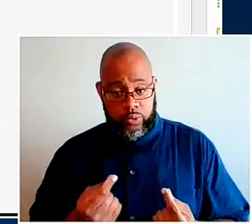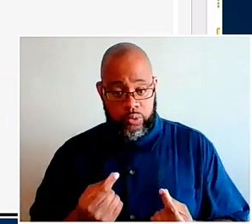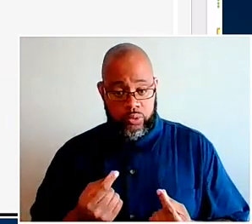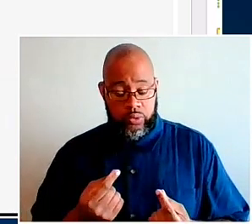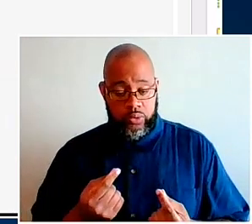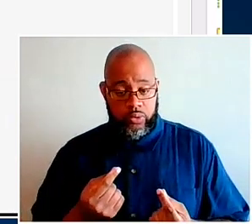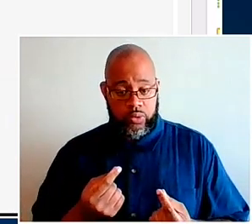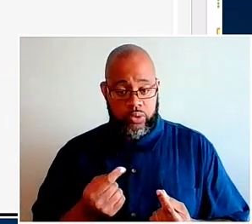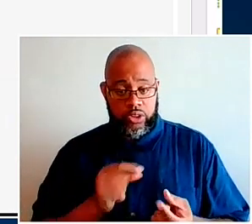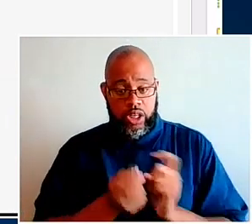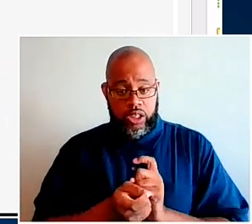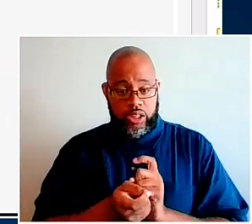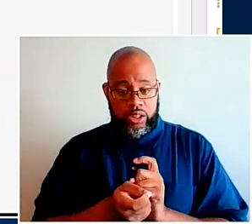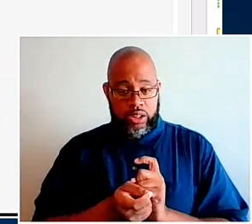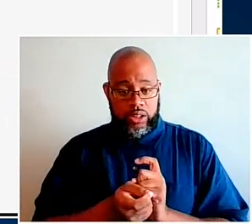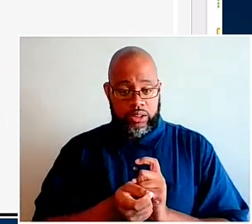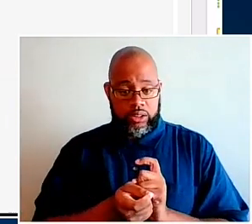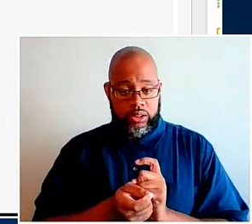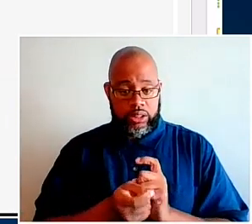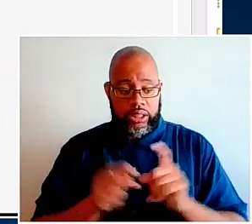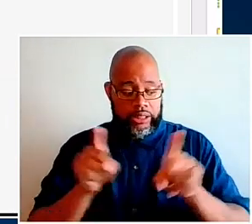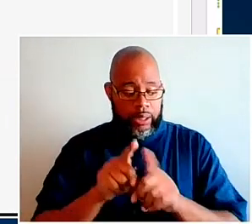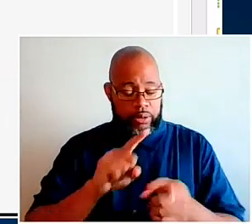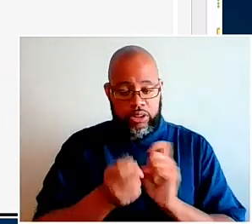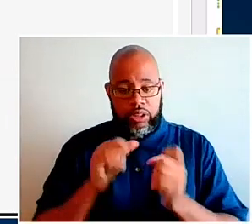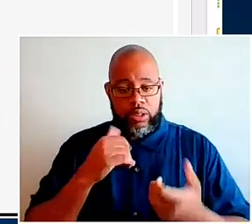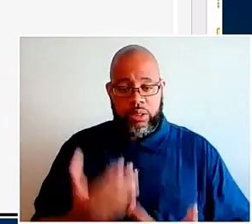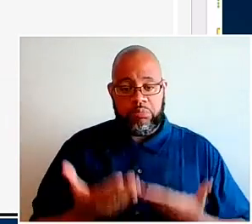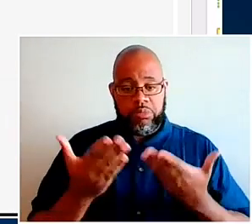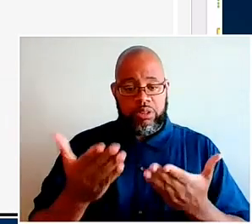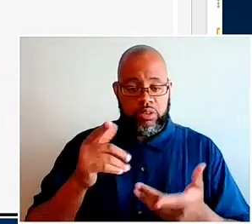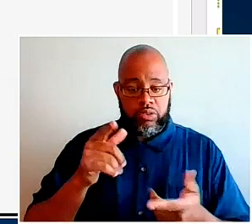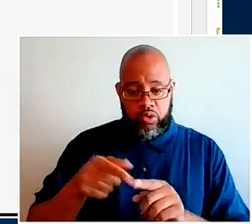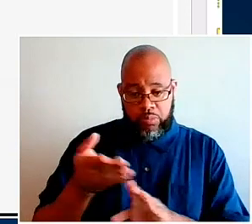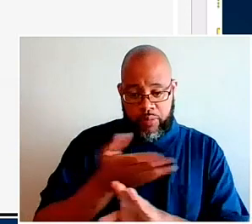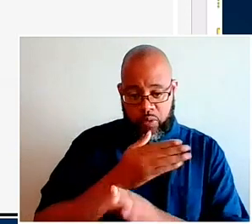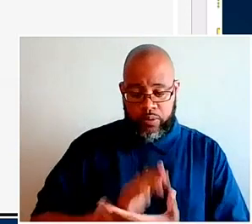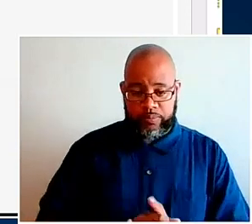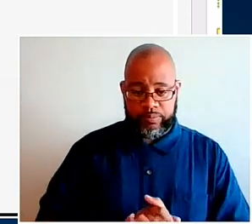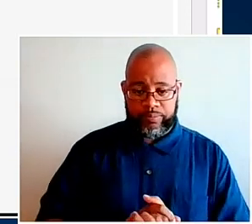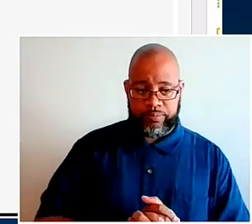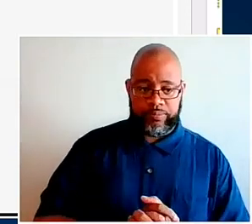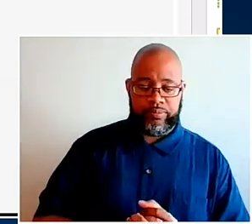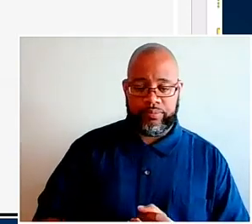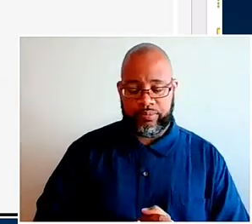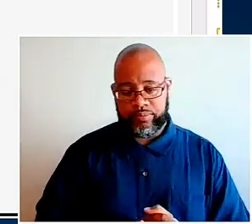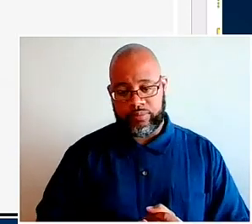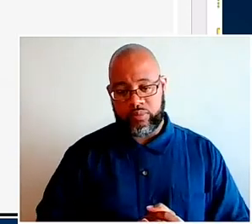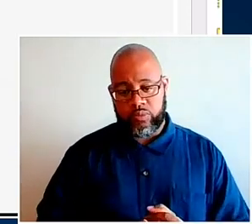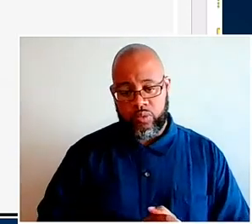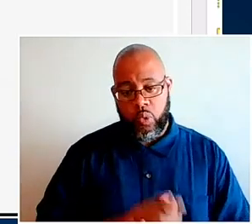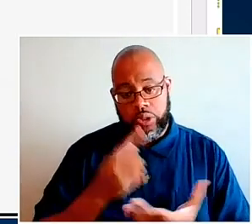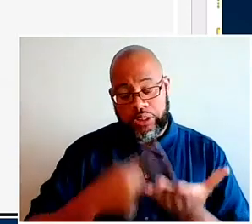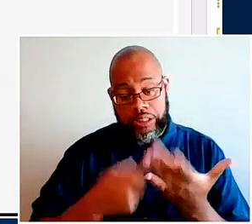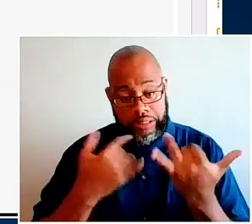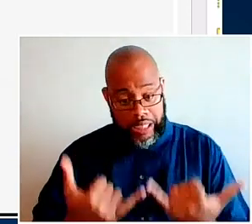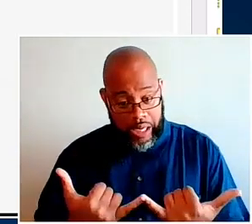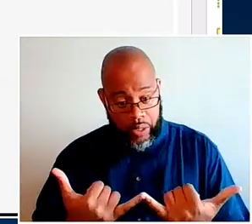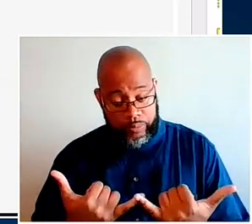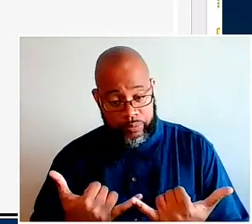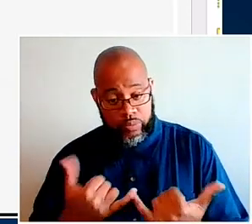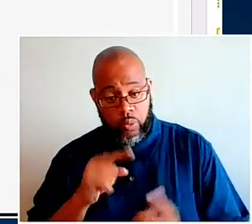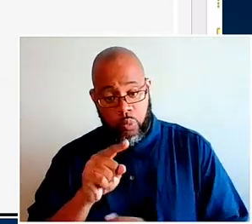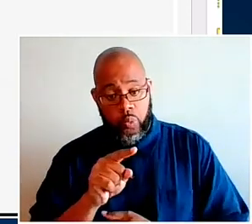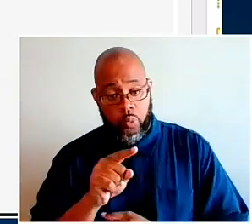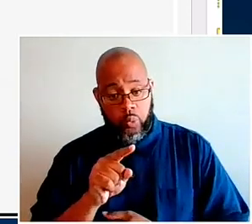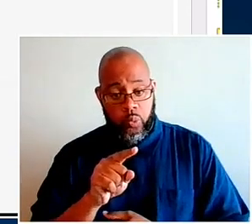only changes. Those were the same as the changes that we presented to you before. What I'd like to discuss now in